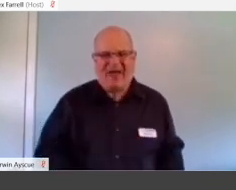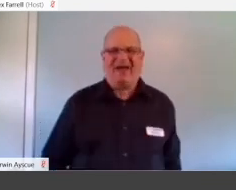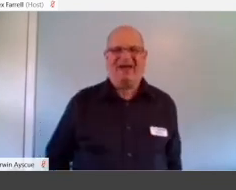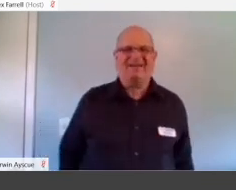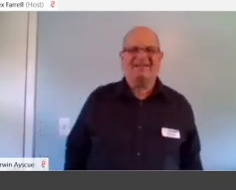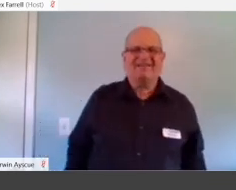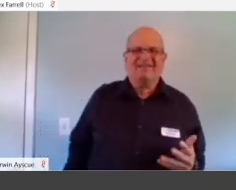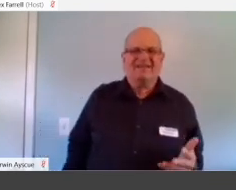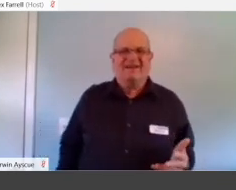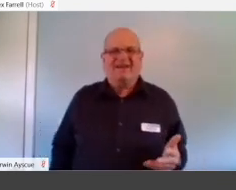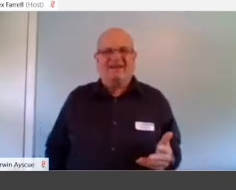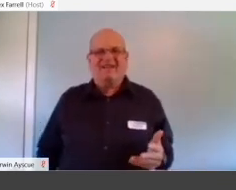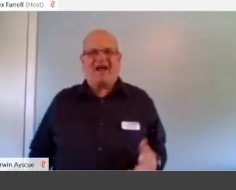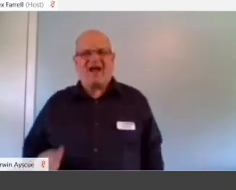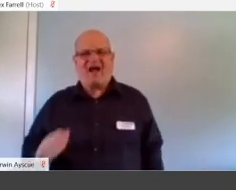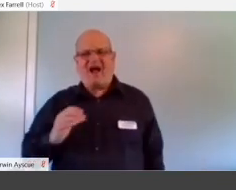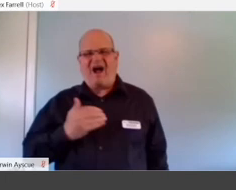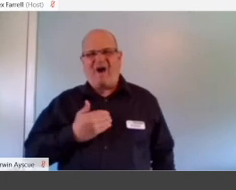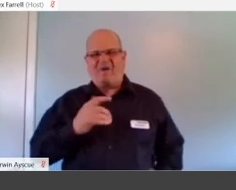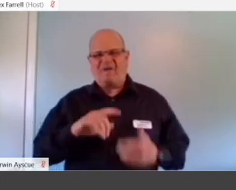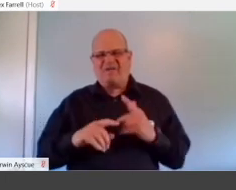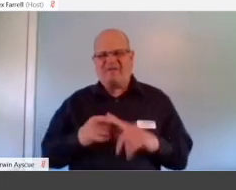Eric Meyer, his story about